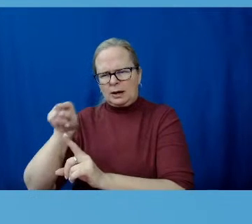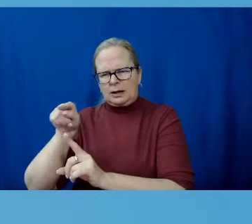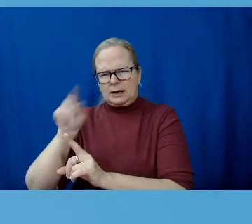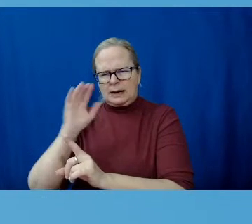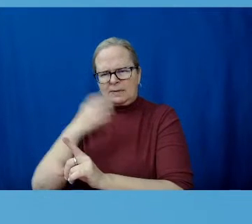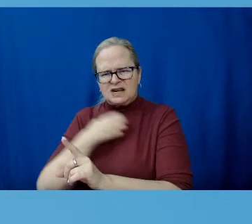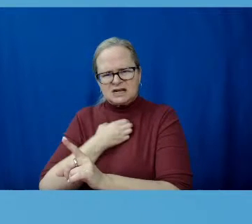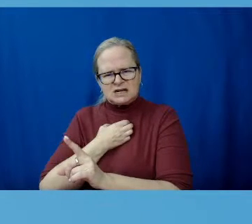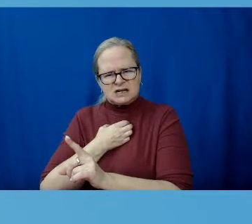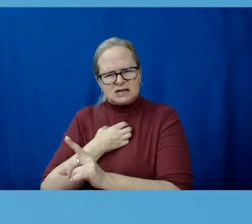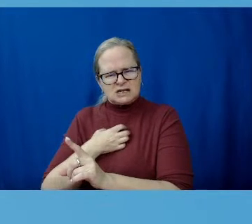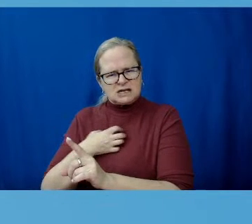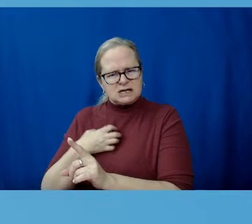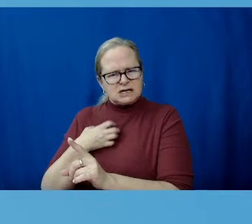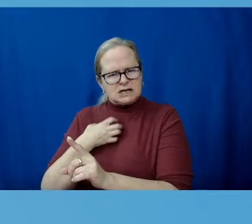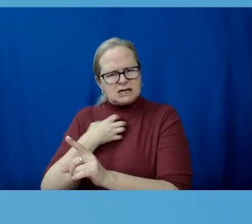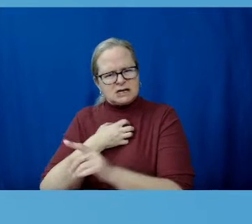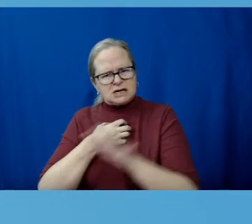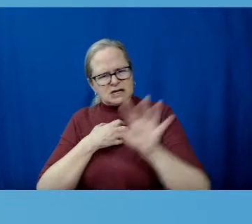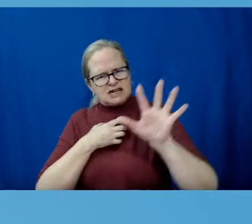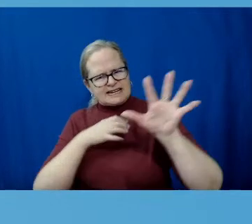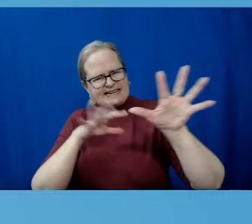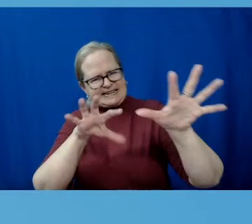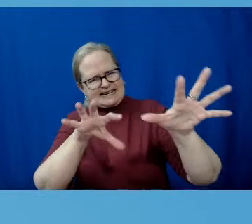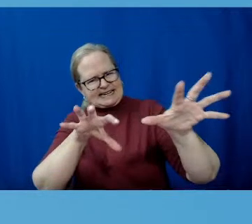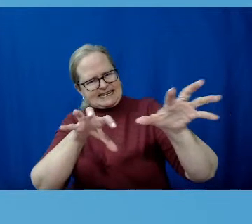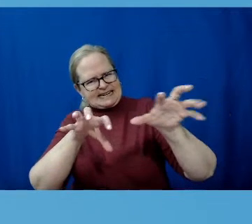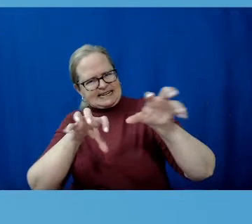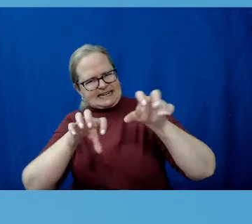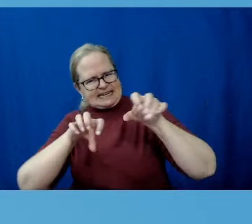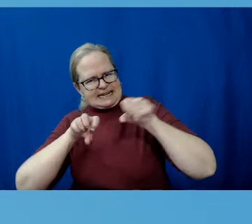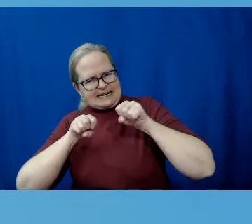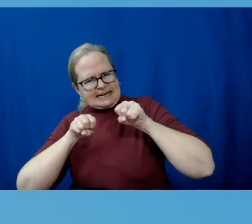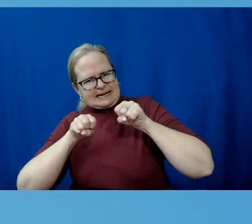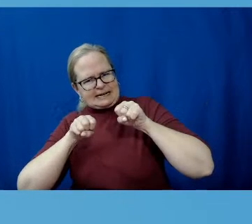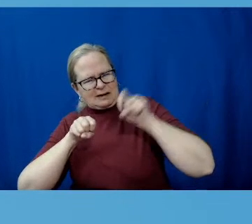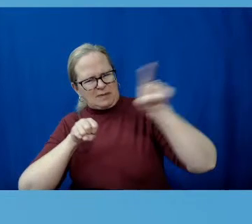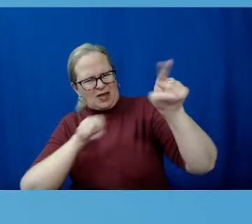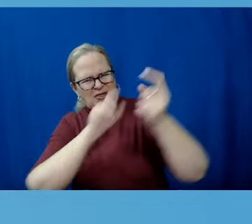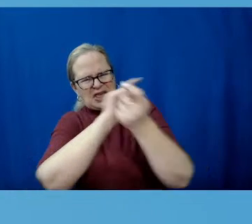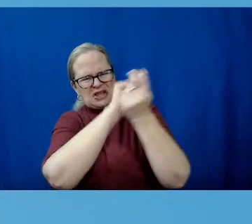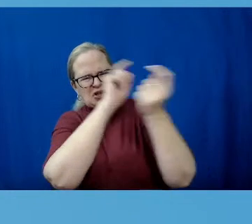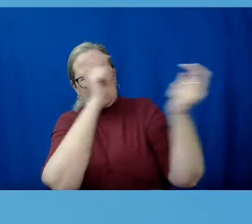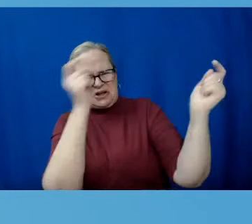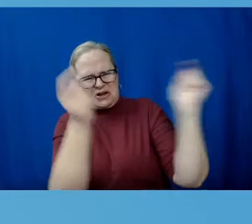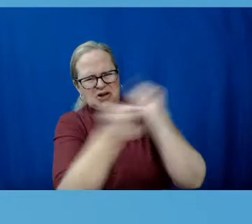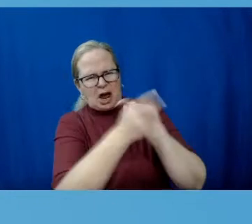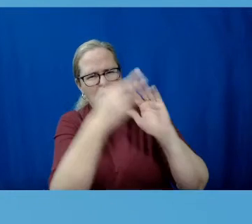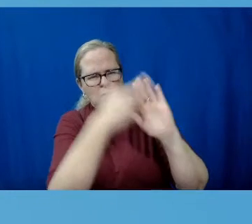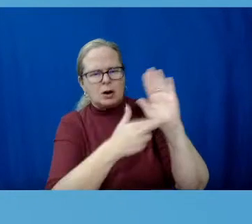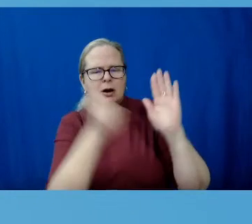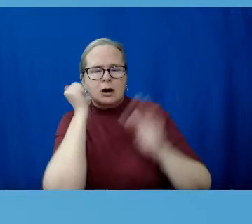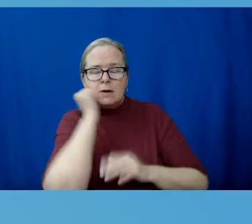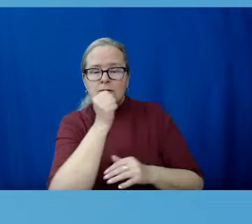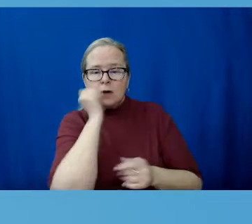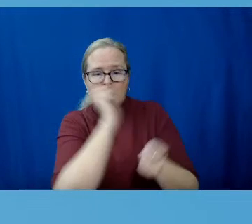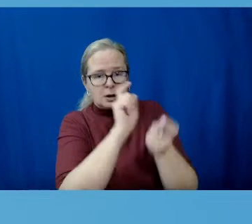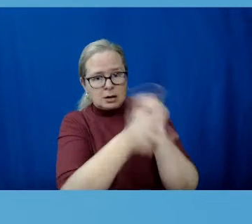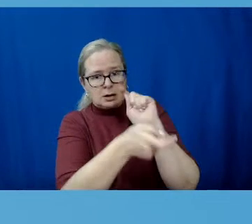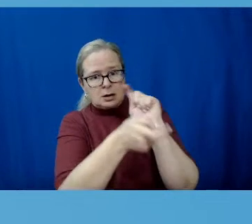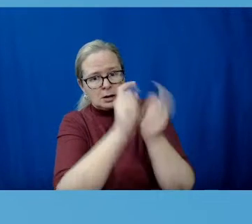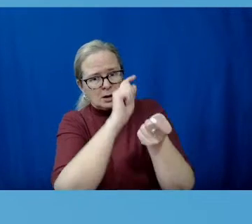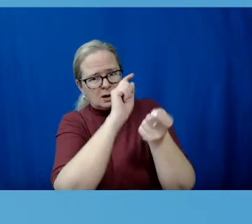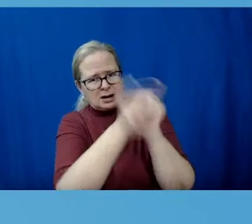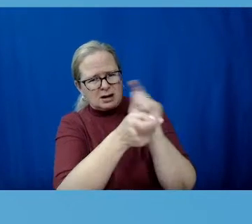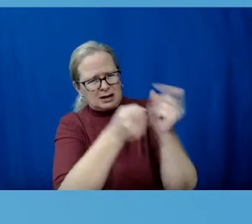change the rules or the goalposts on a daily basis. And as an average Albertan, makes it exceptionally challenging to